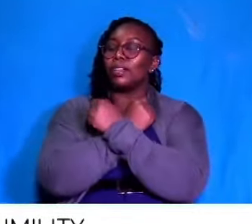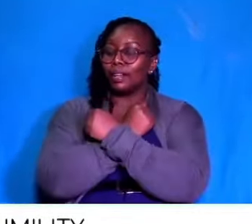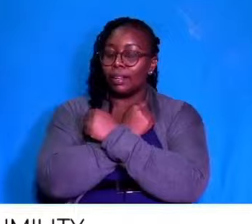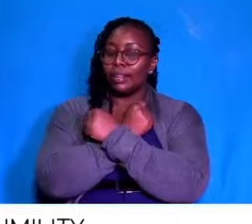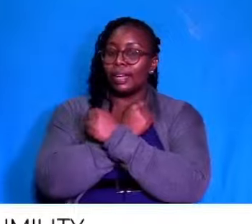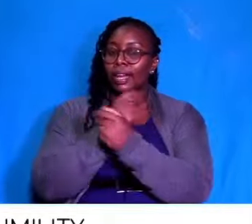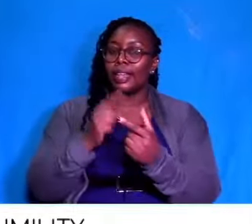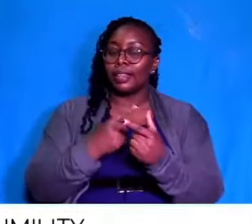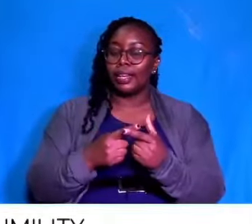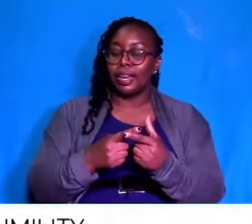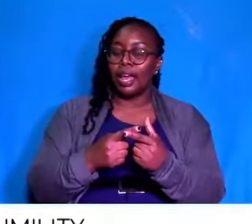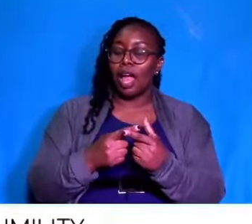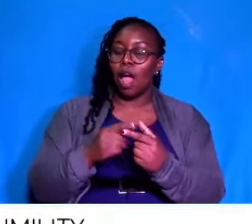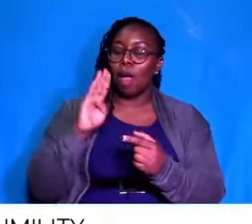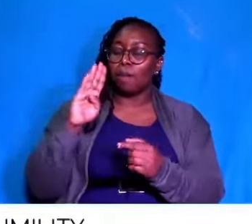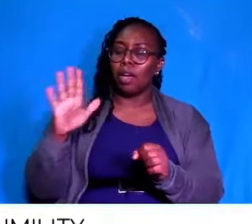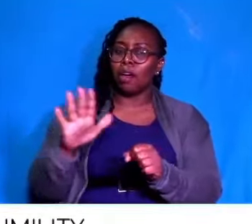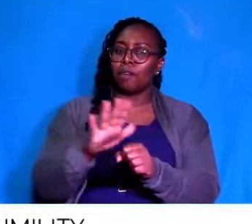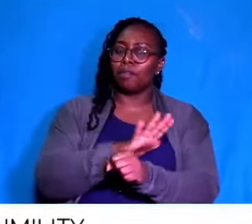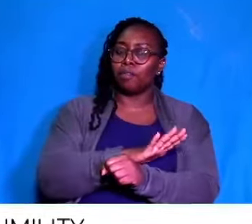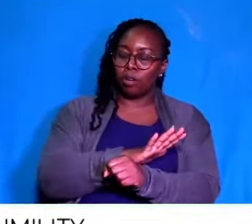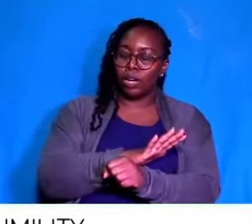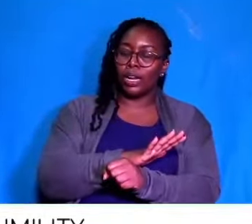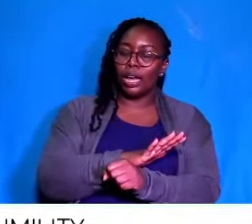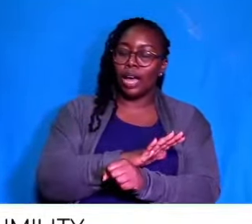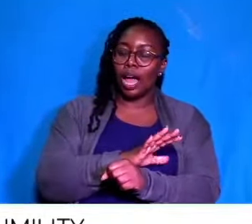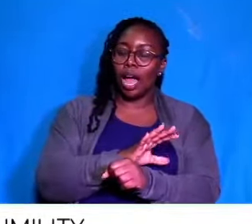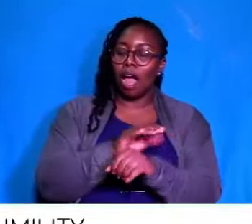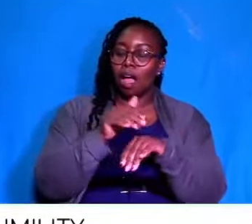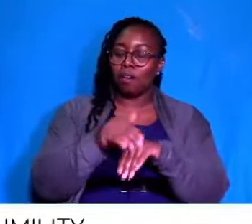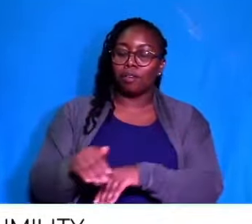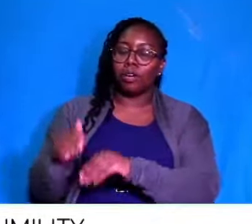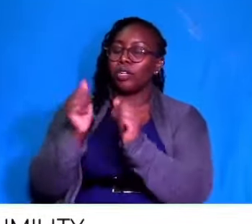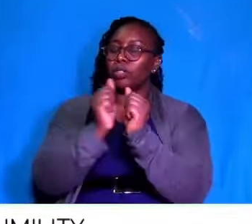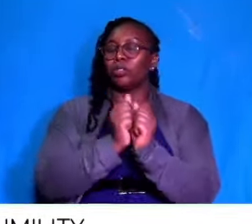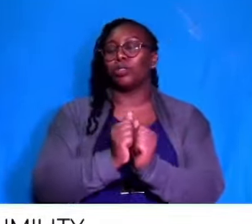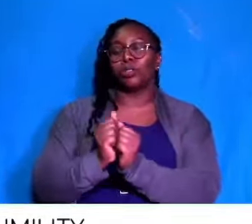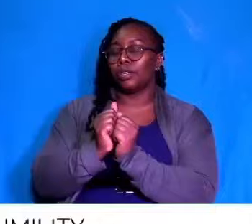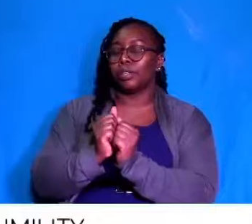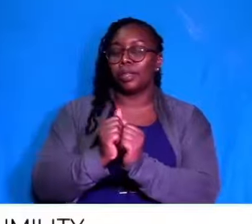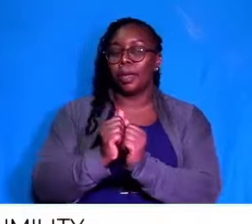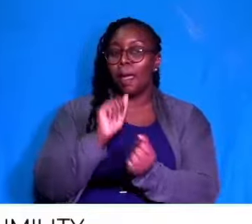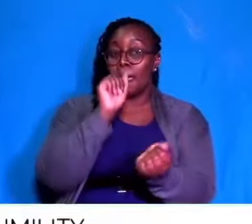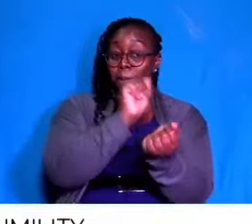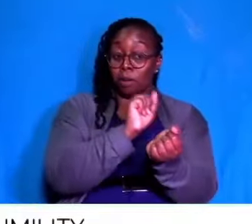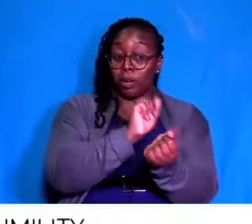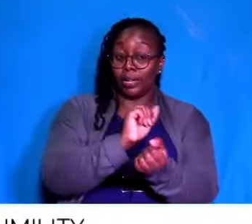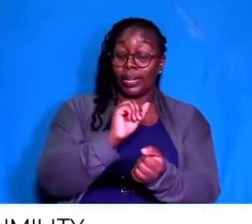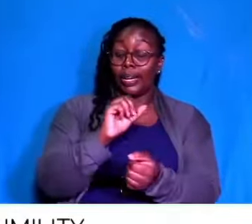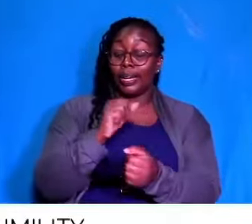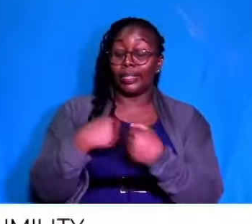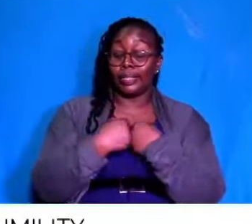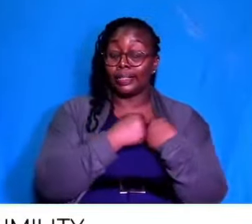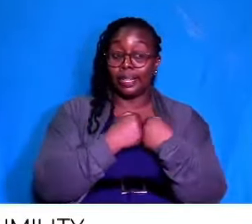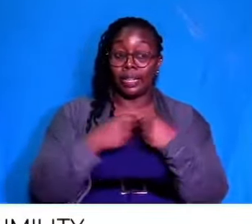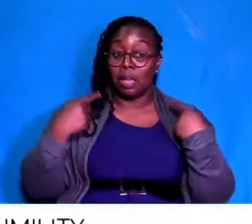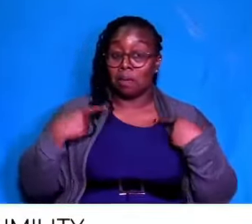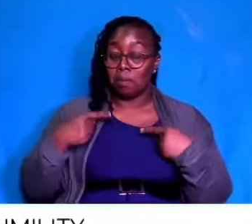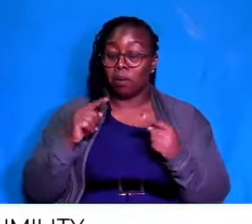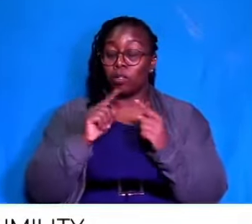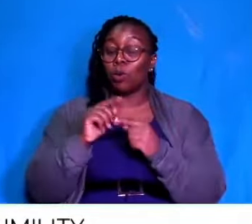full accord together. So Paul is challenging them to be people who think as one, not think